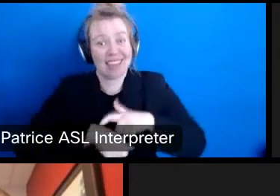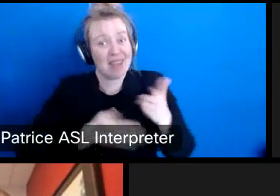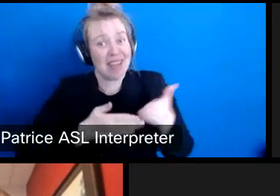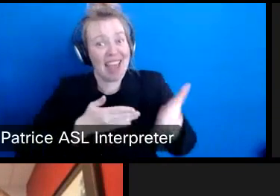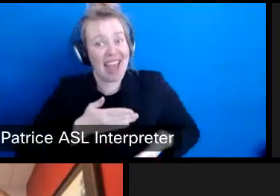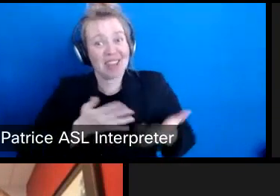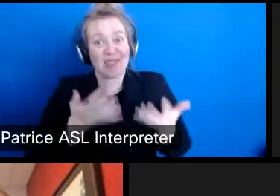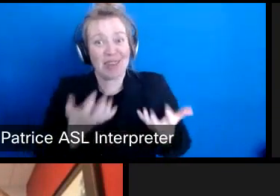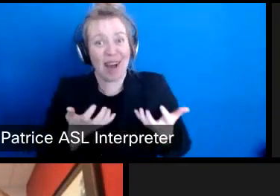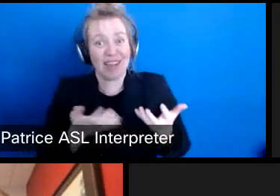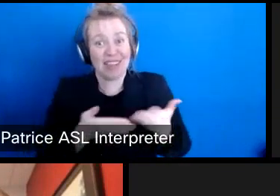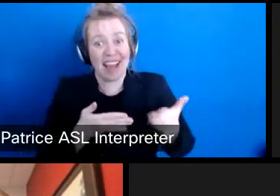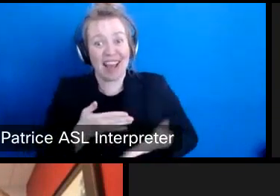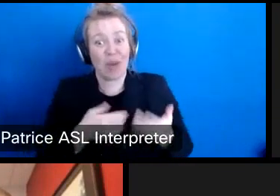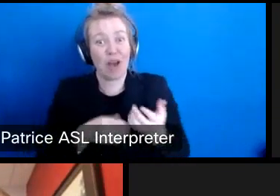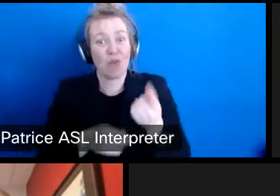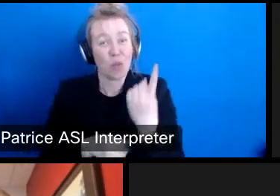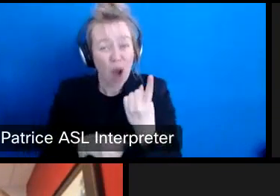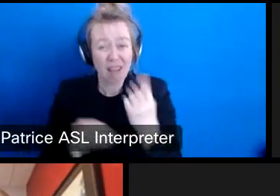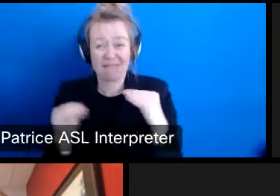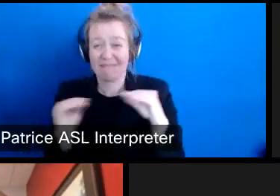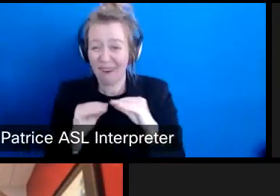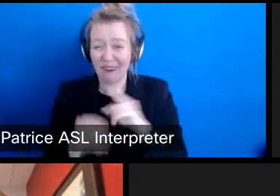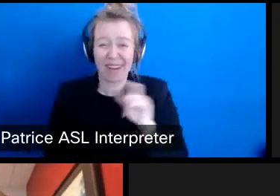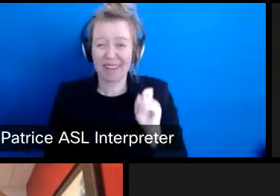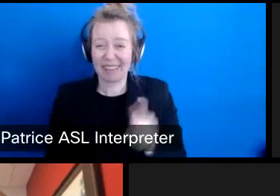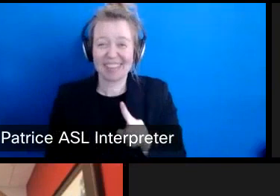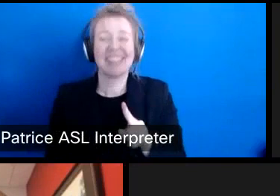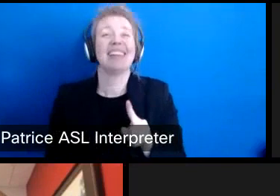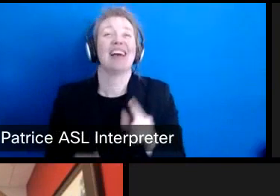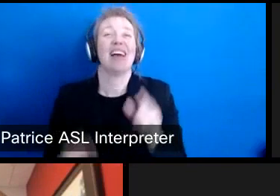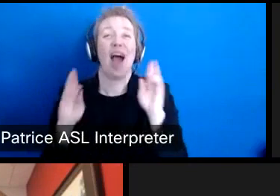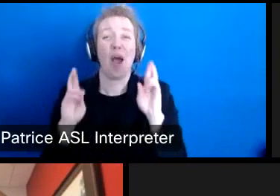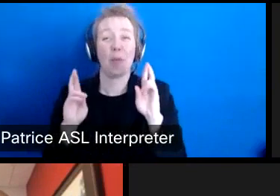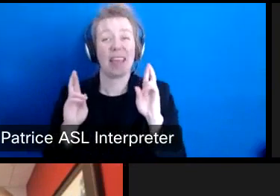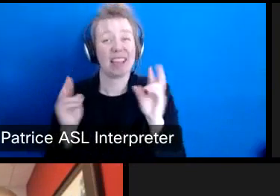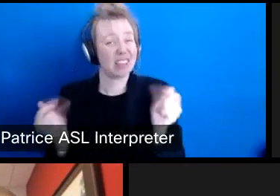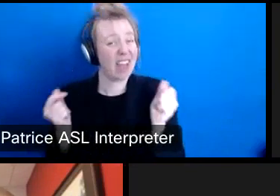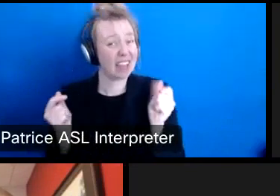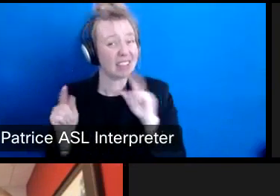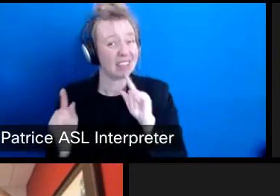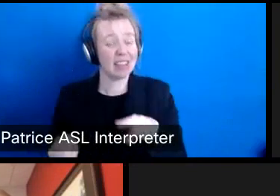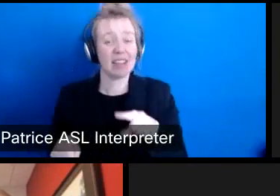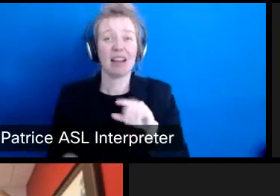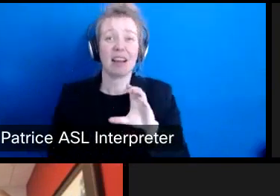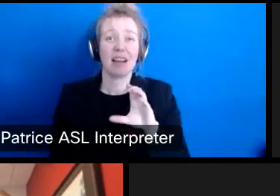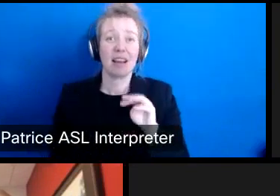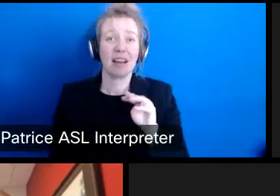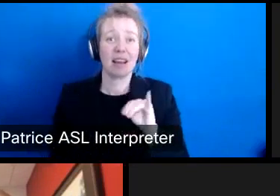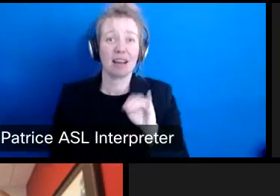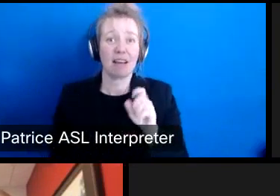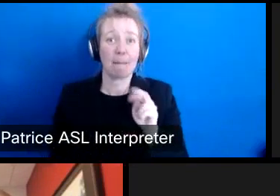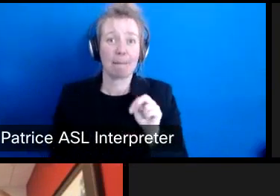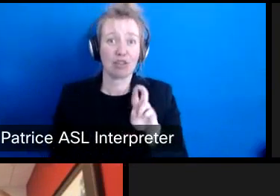of finish this up. We have one last question. Hopefully, it will be a quick one. Commissioner Kramer, you are unmuted.